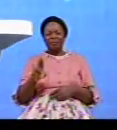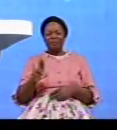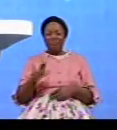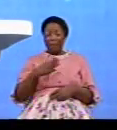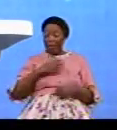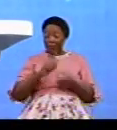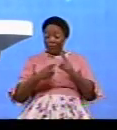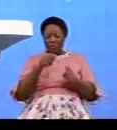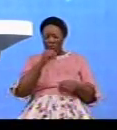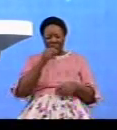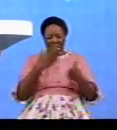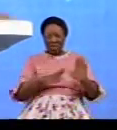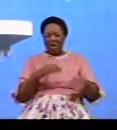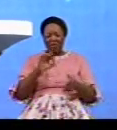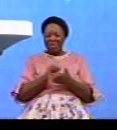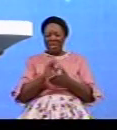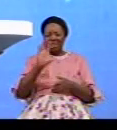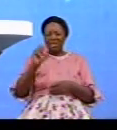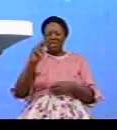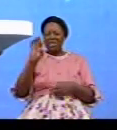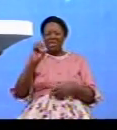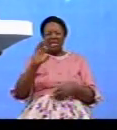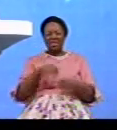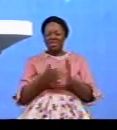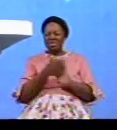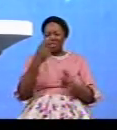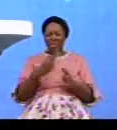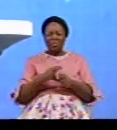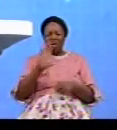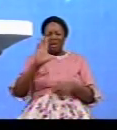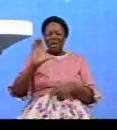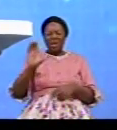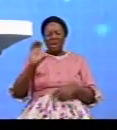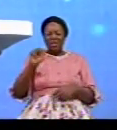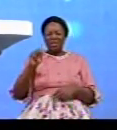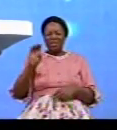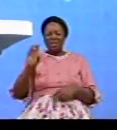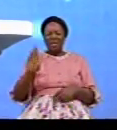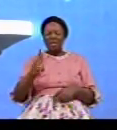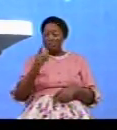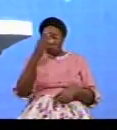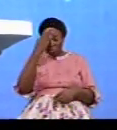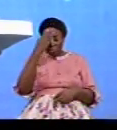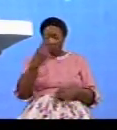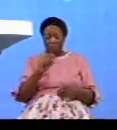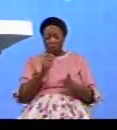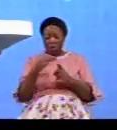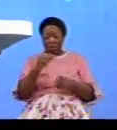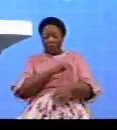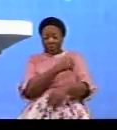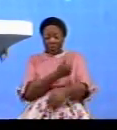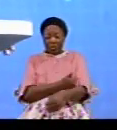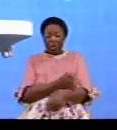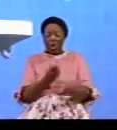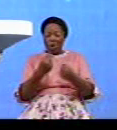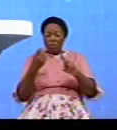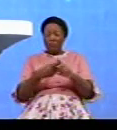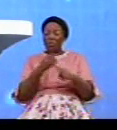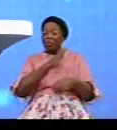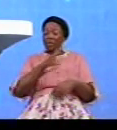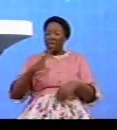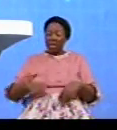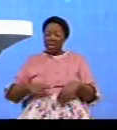name. Cancer. Also, cancer, you're healed you know in Jesus' name. Any